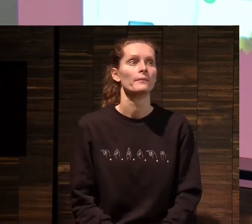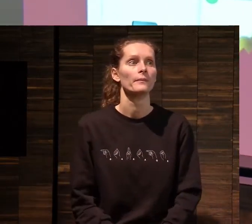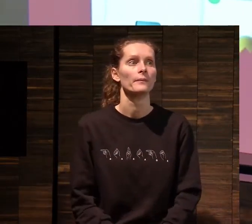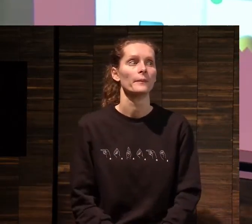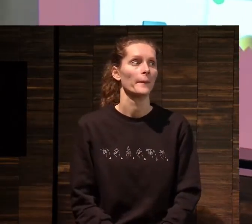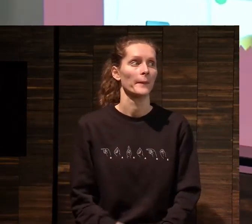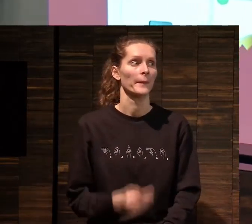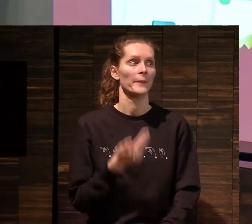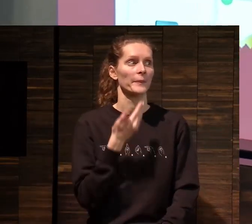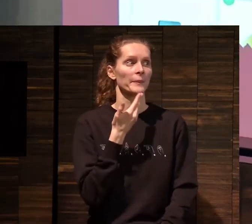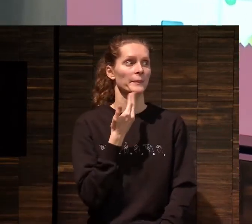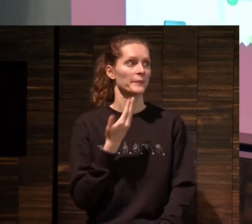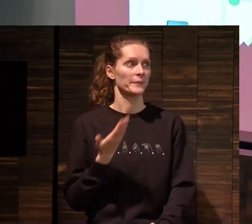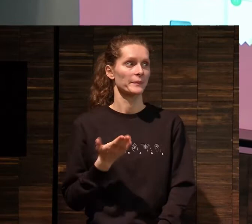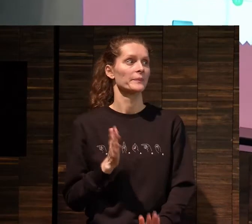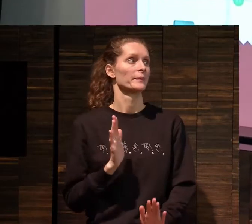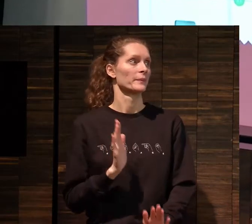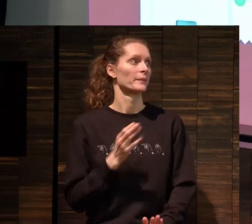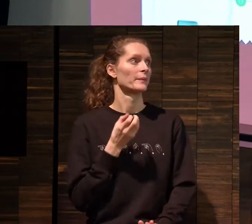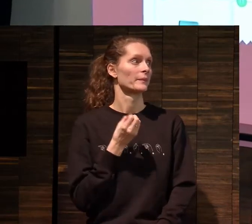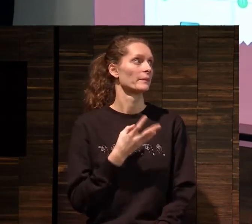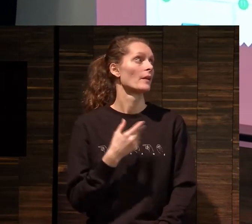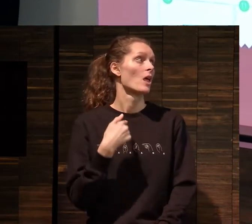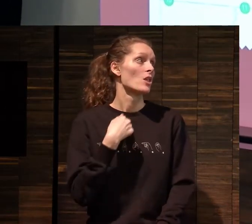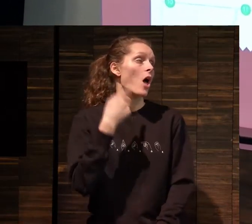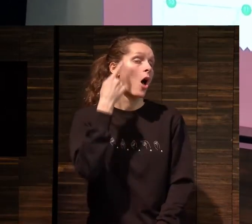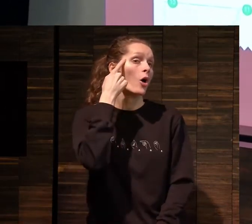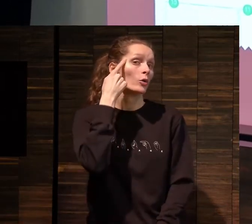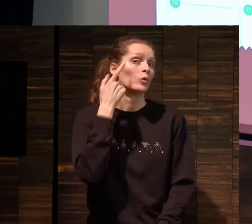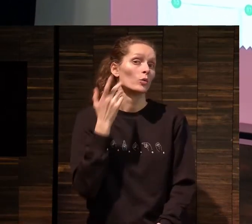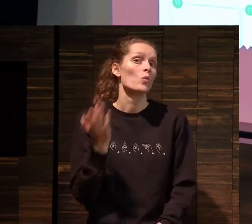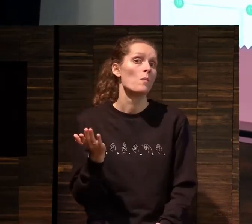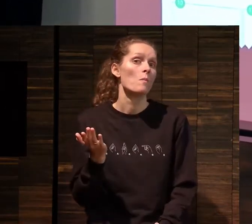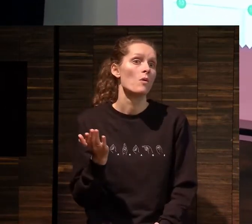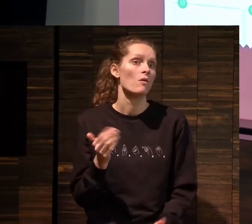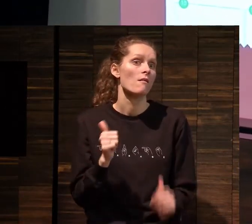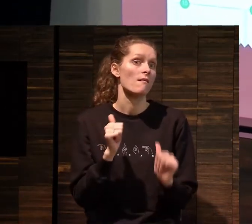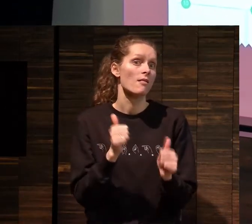websites? No? Okay.